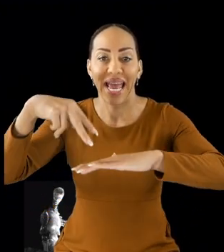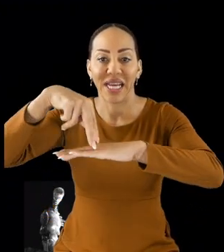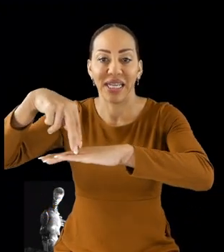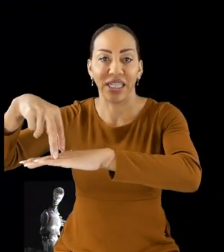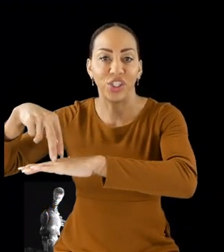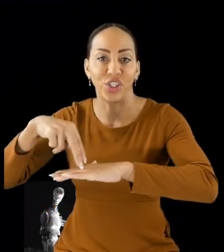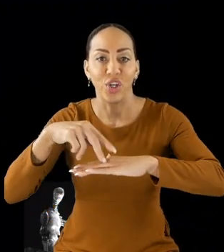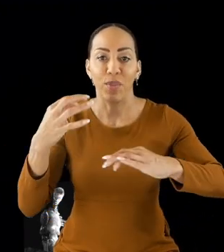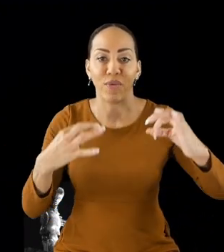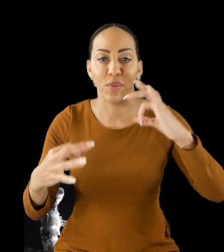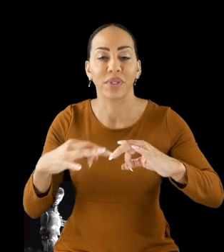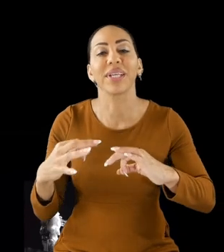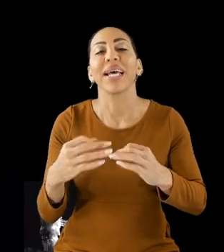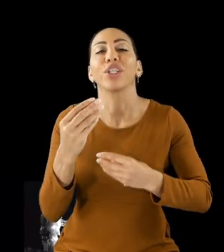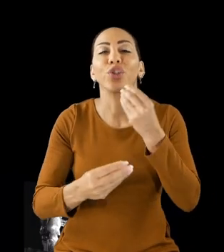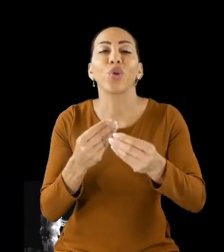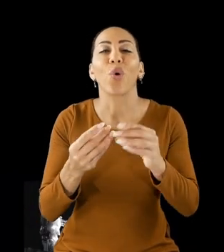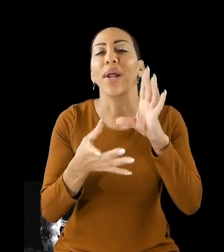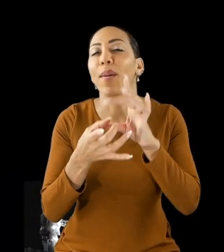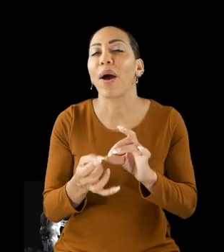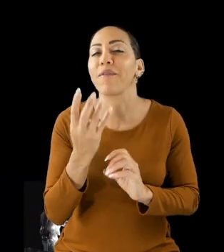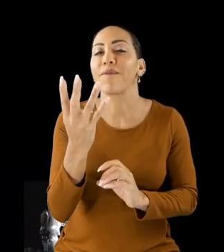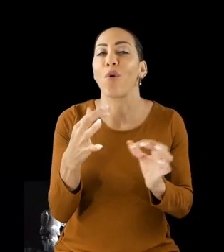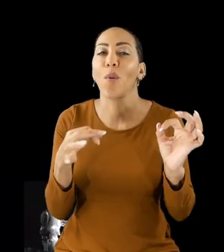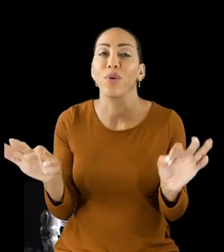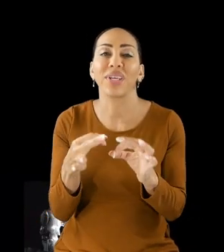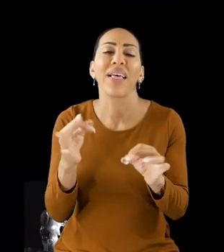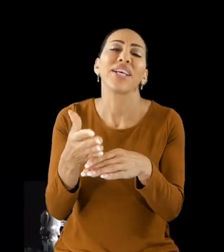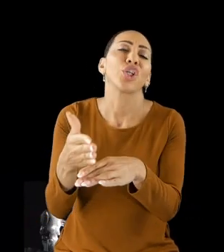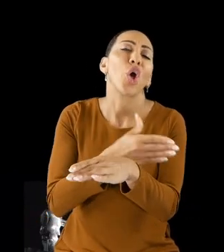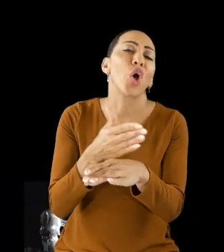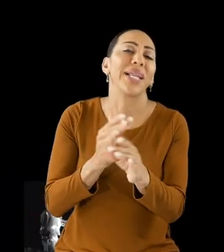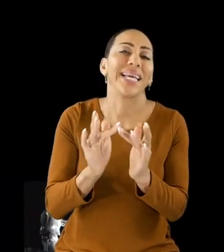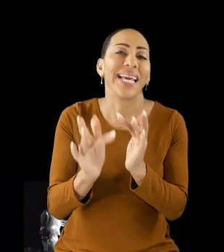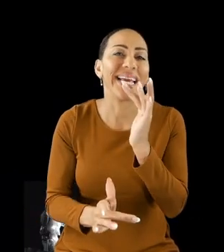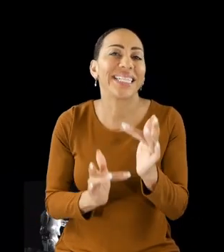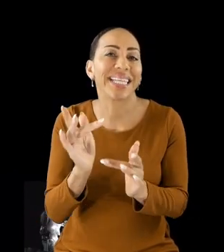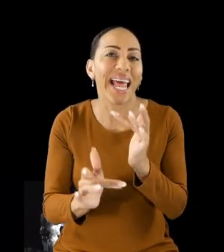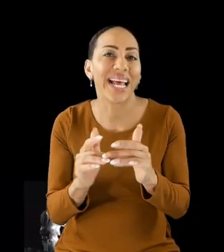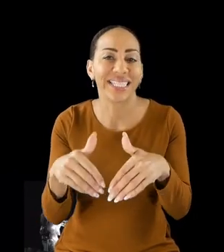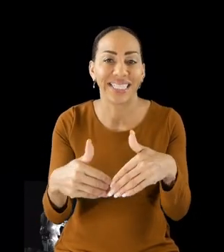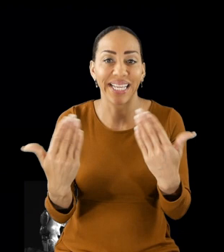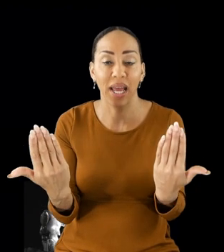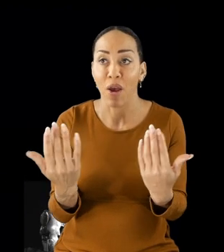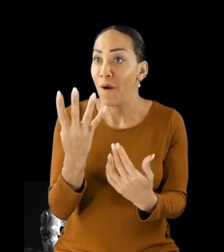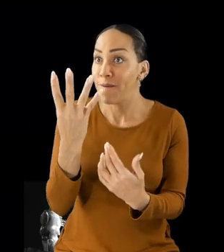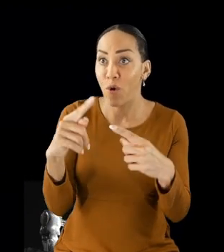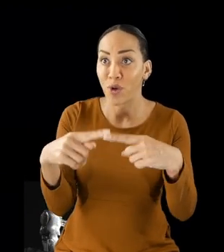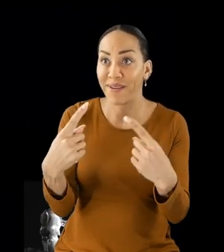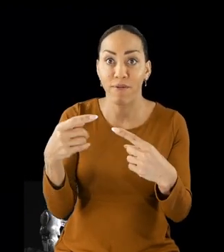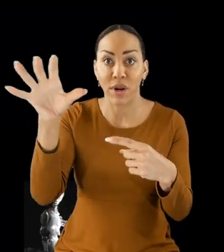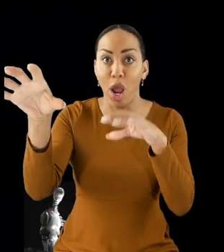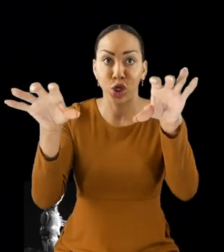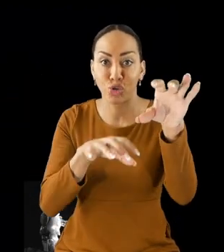Nowhere Band tells a story of four musicians who get together online, and this was really early internet days. They played live from their